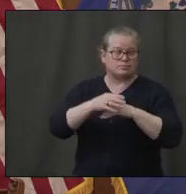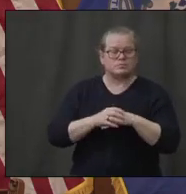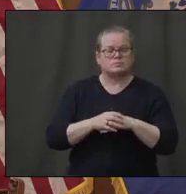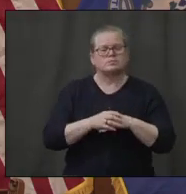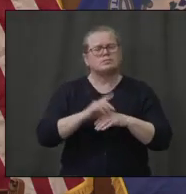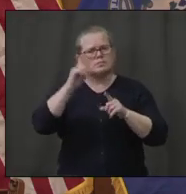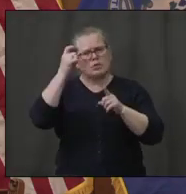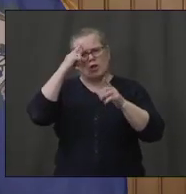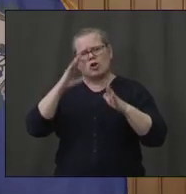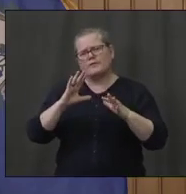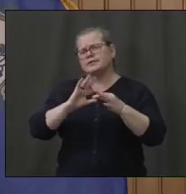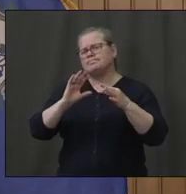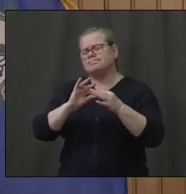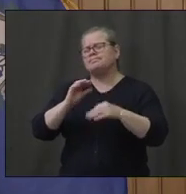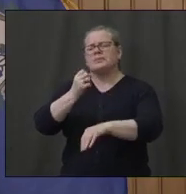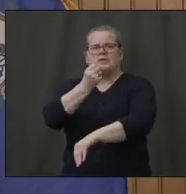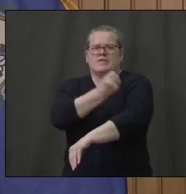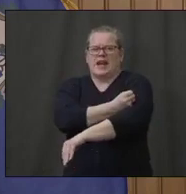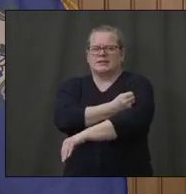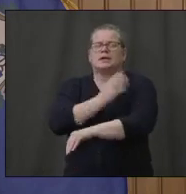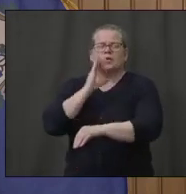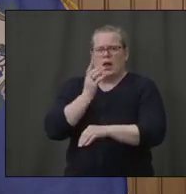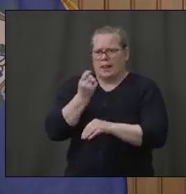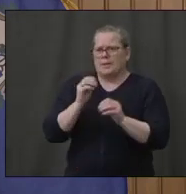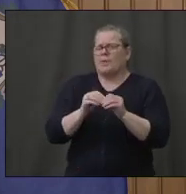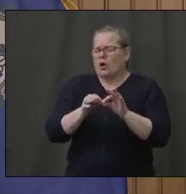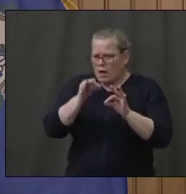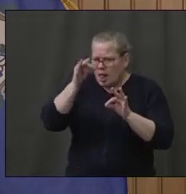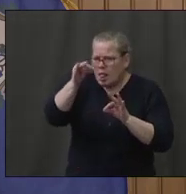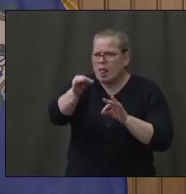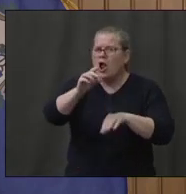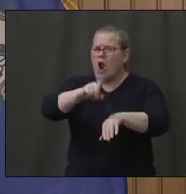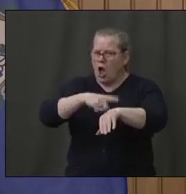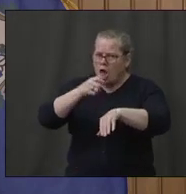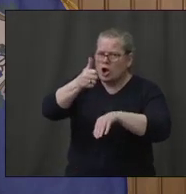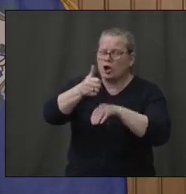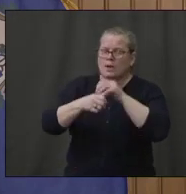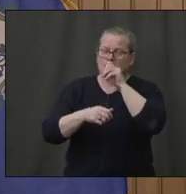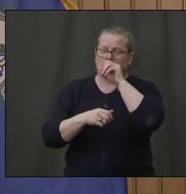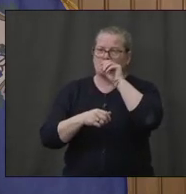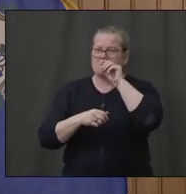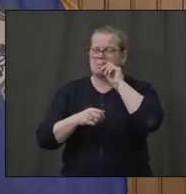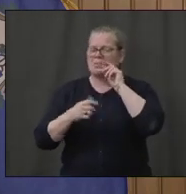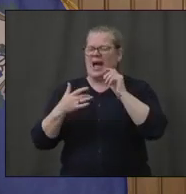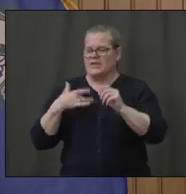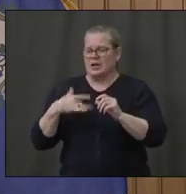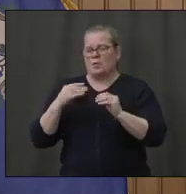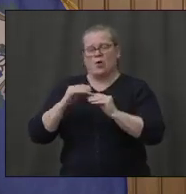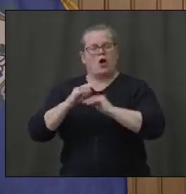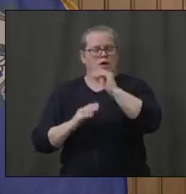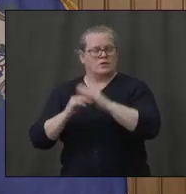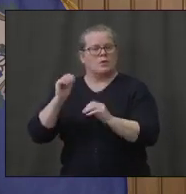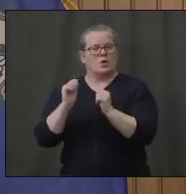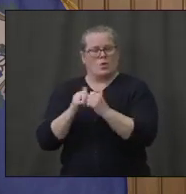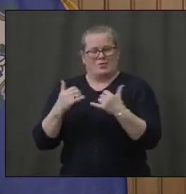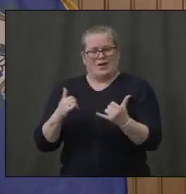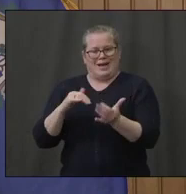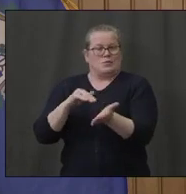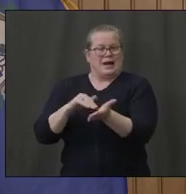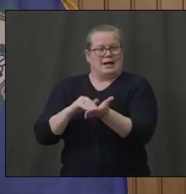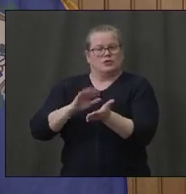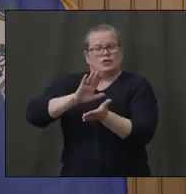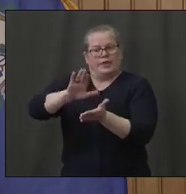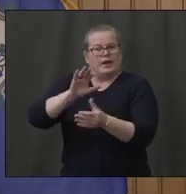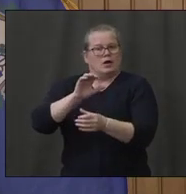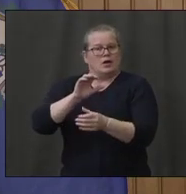little longer. I have a little more hope on the therapies, especially some of these therapies that are already being used safely for other purposes. So I think